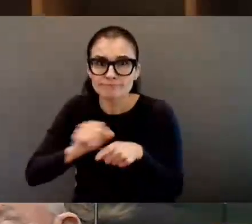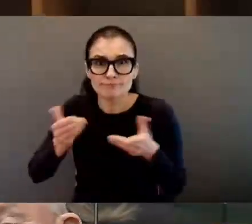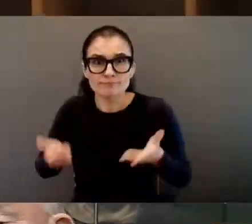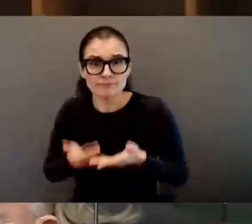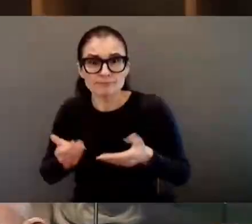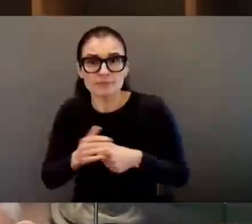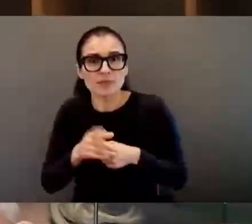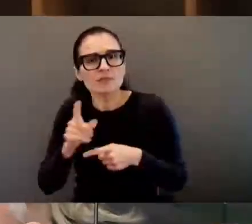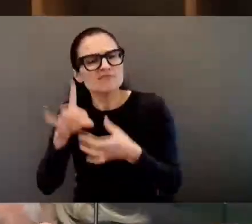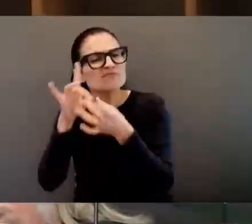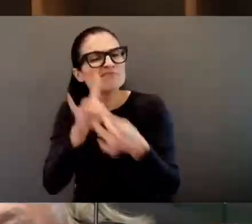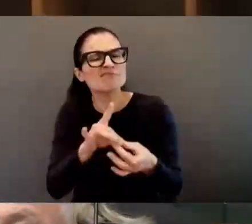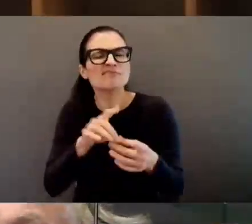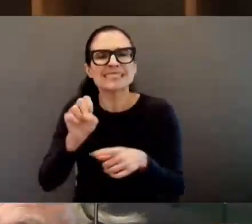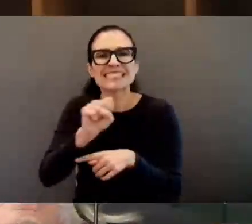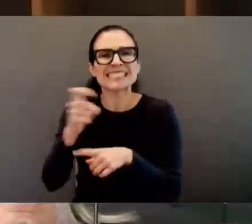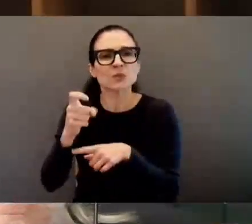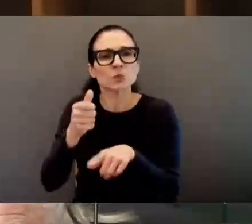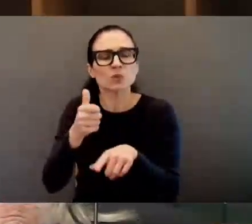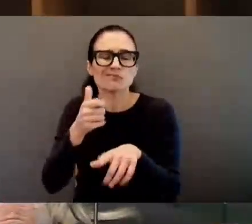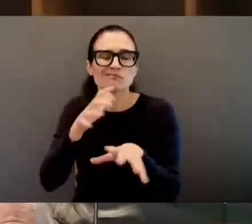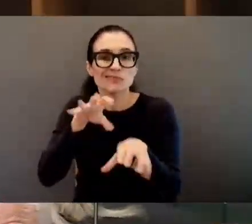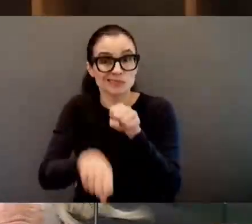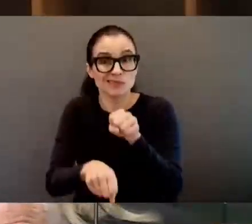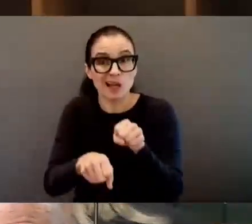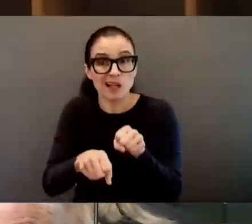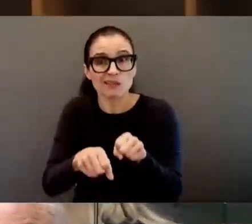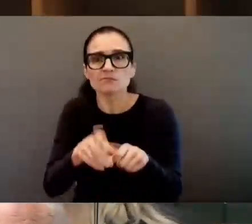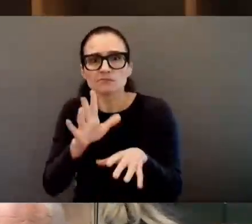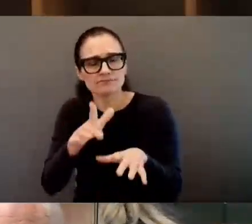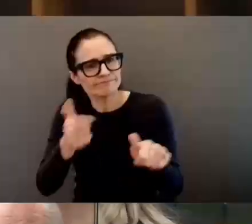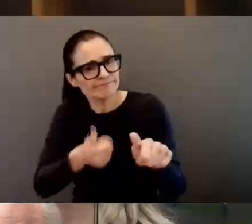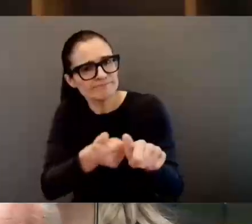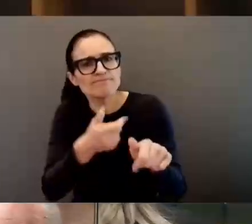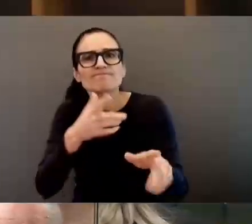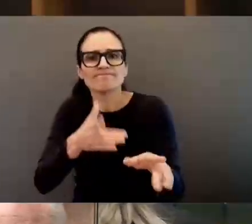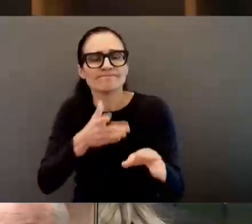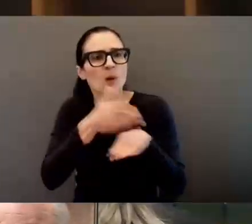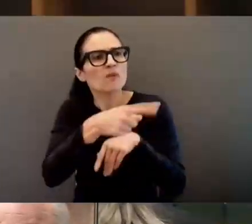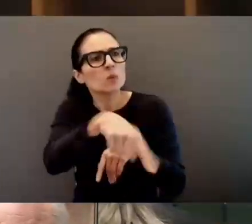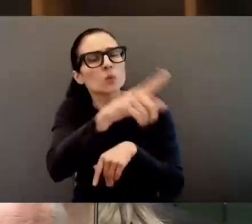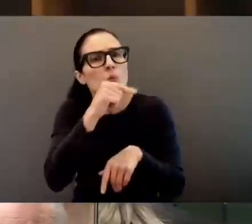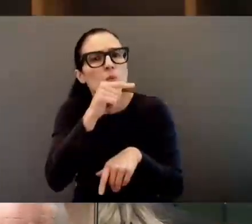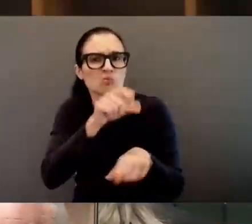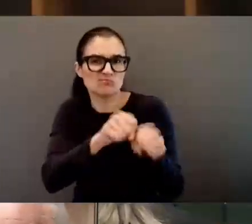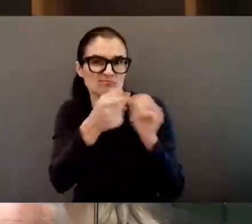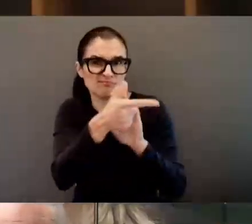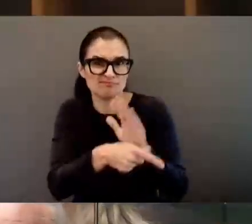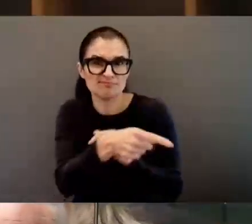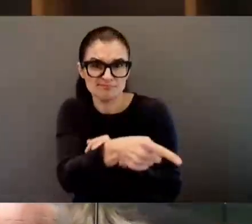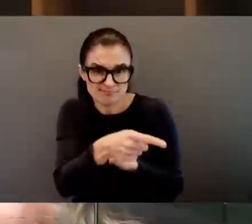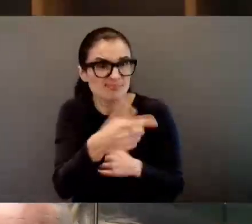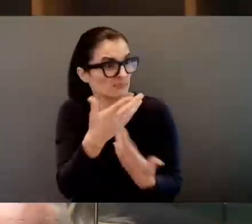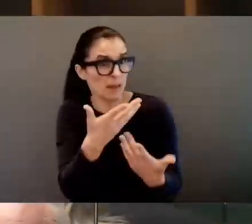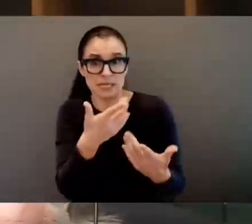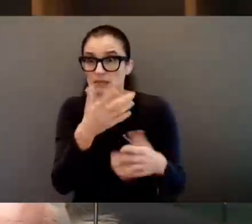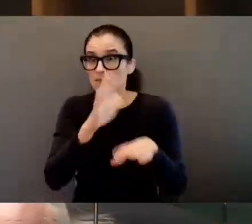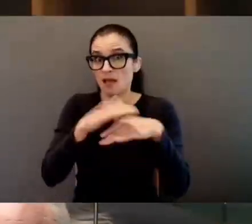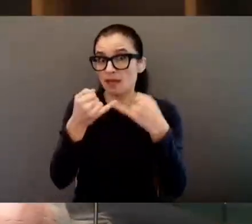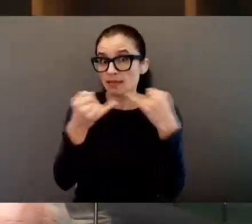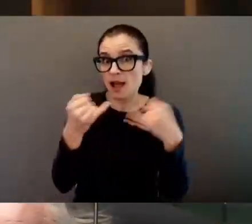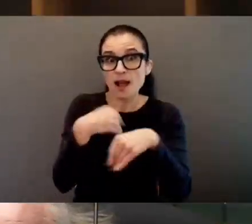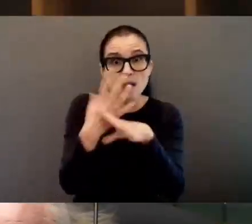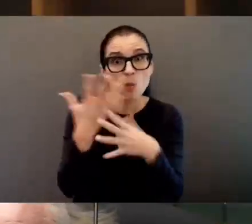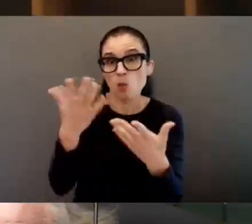because we want to make sure that the people that are committing these offenses are properly behind bars and that people are protected from